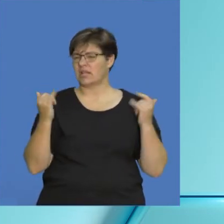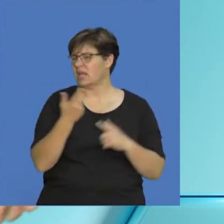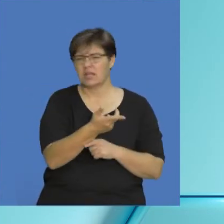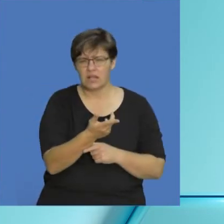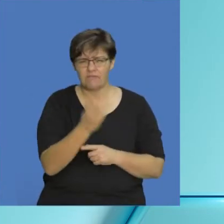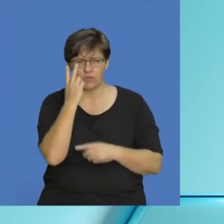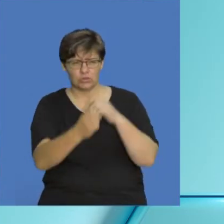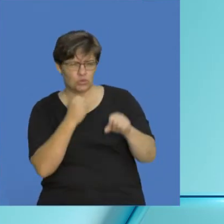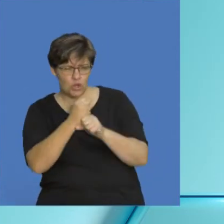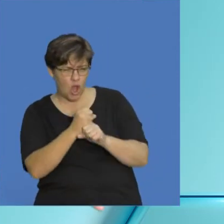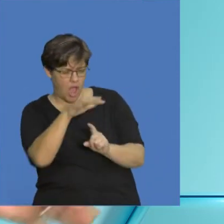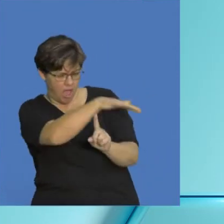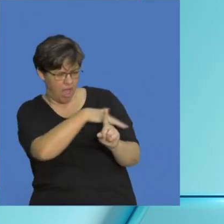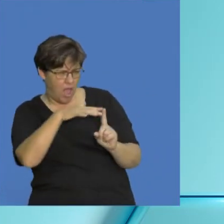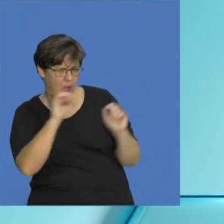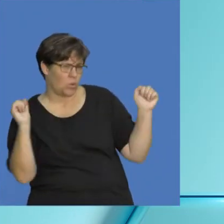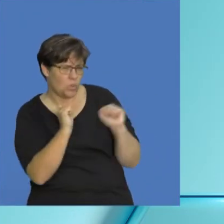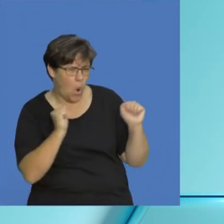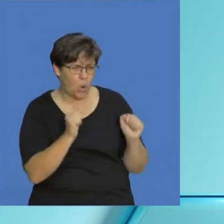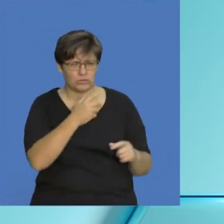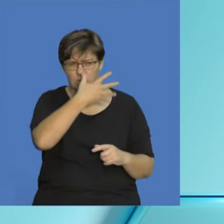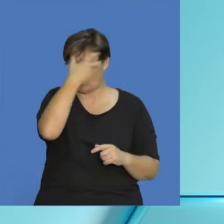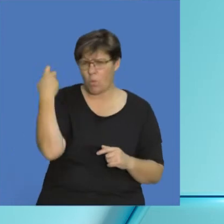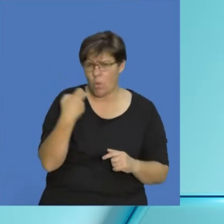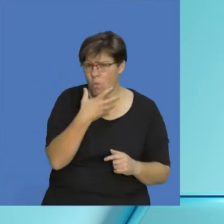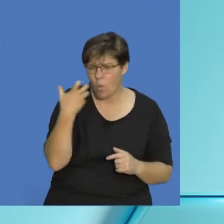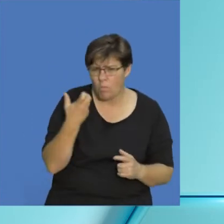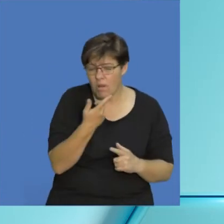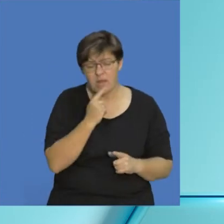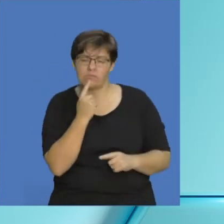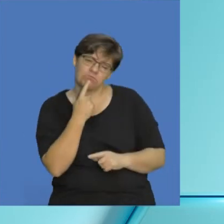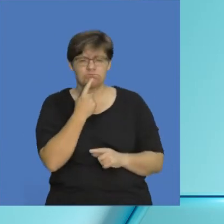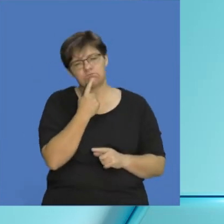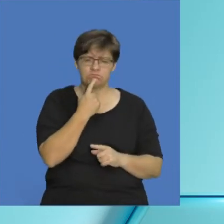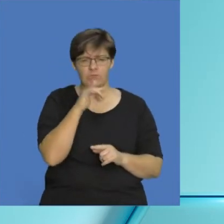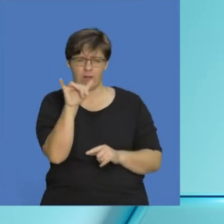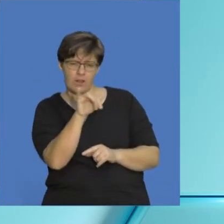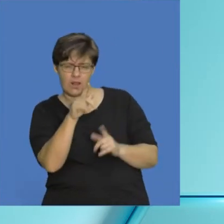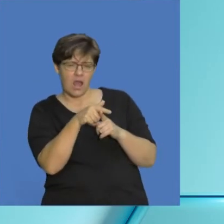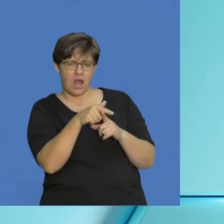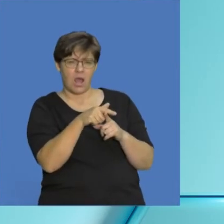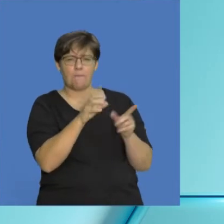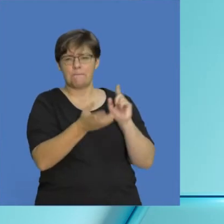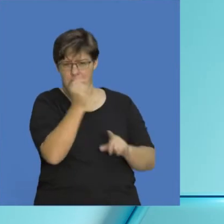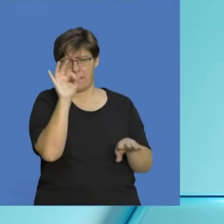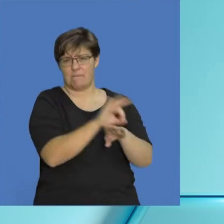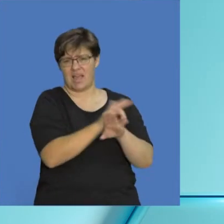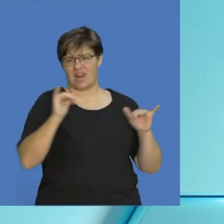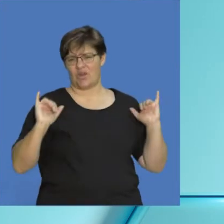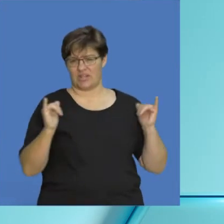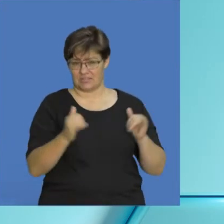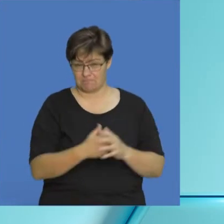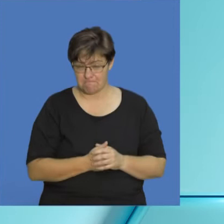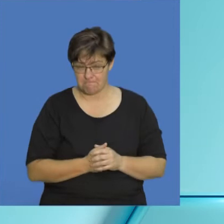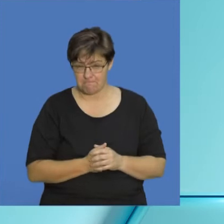data for the past 2 years for an area, I can kind of predict the weather, okay, and plan for